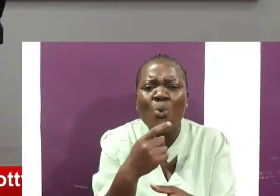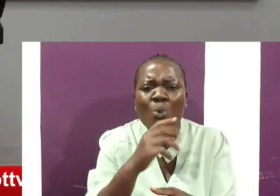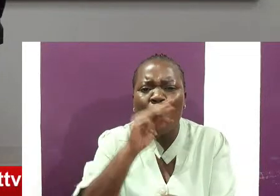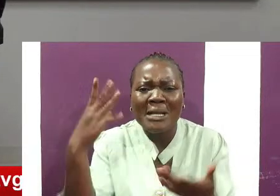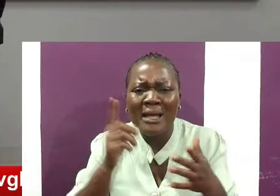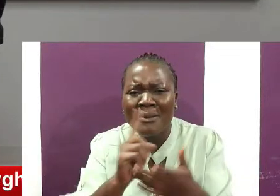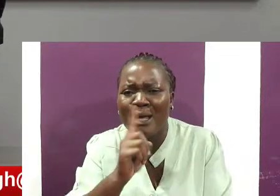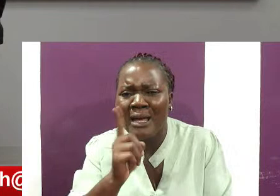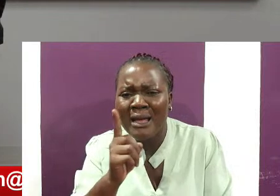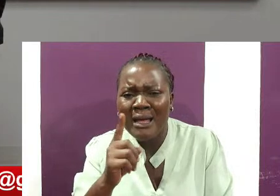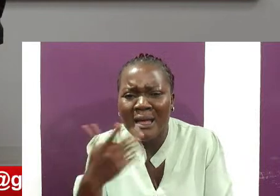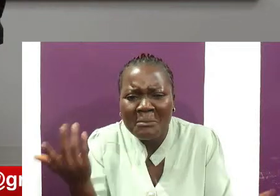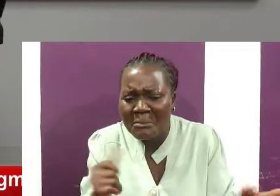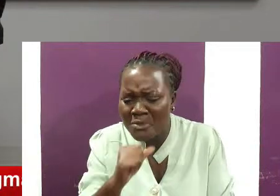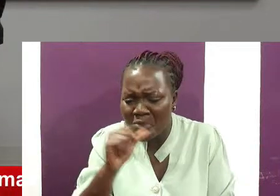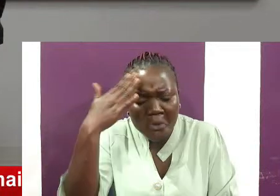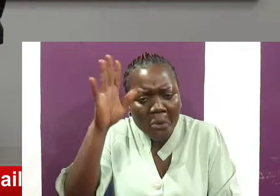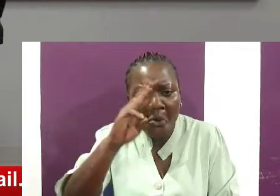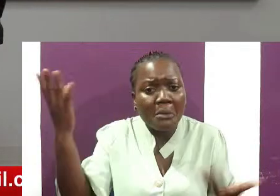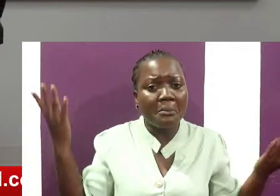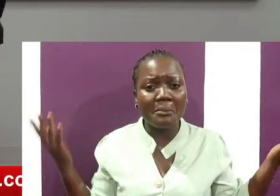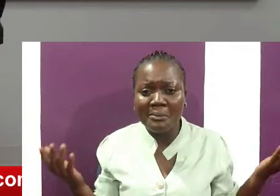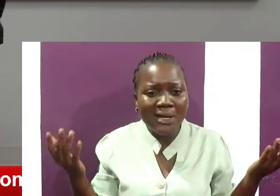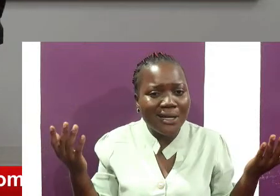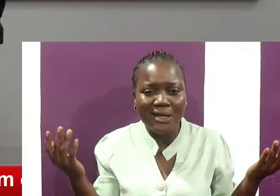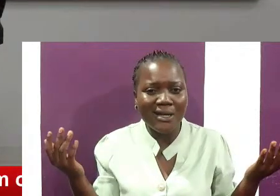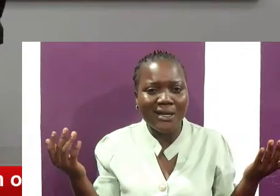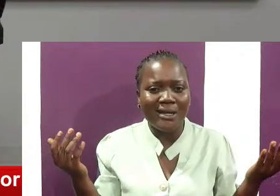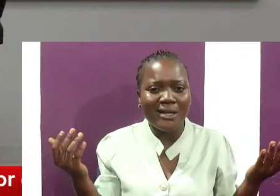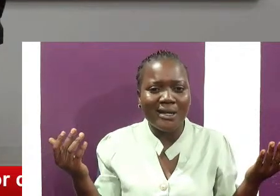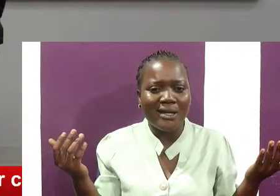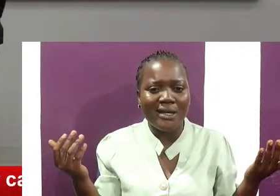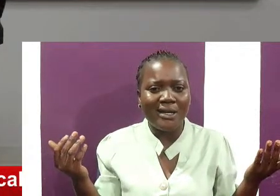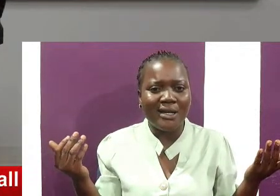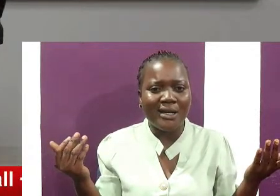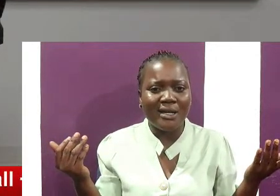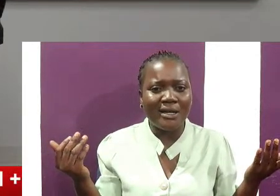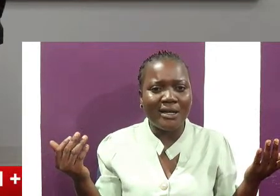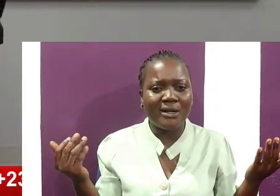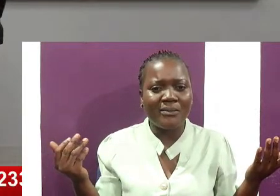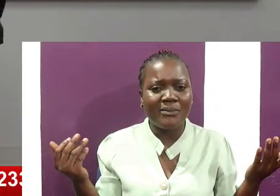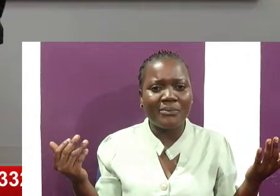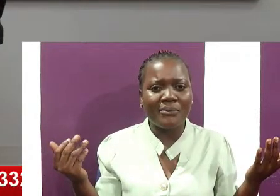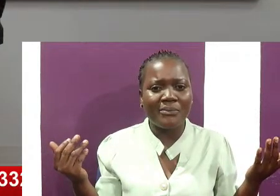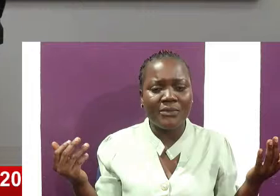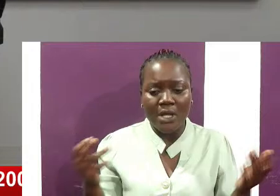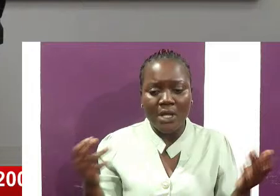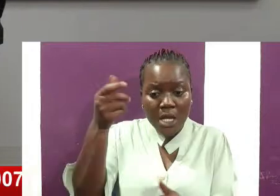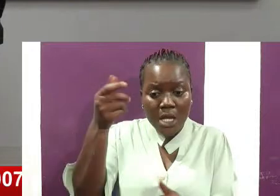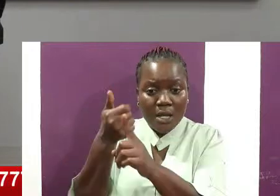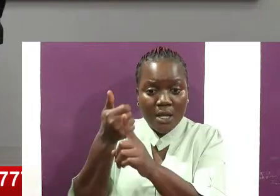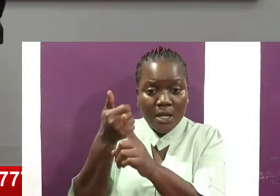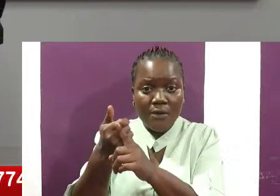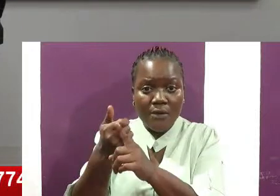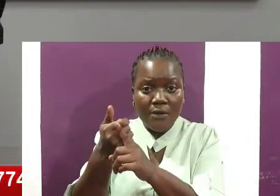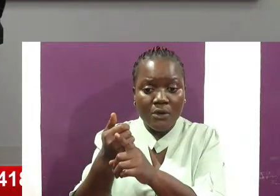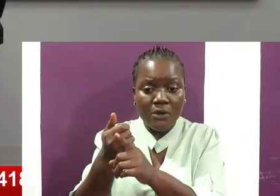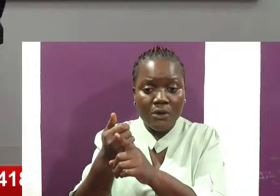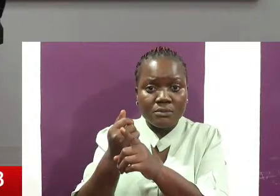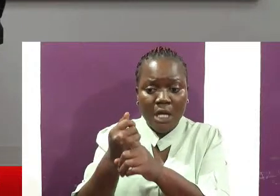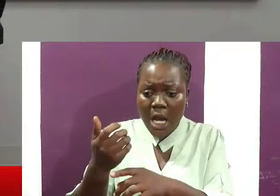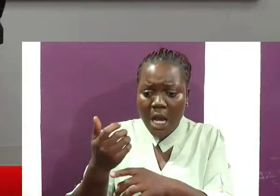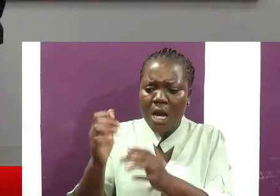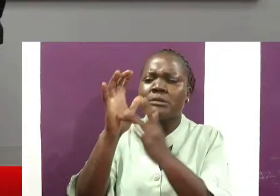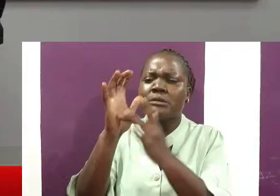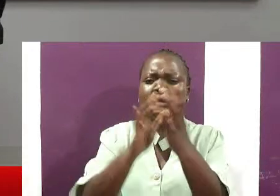Na nanka etwa se ode ne nsa ekyre ne mame ne nnuanom no ho no ode ne nsa ekyre